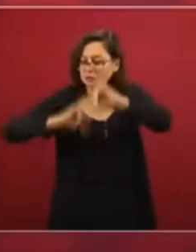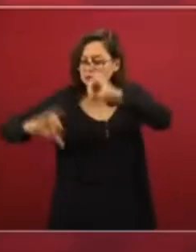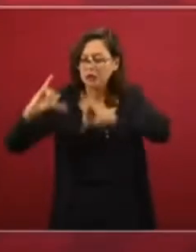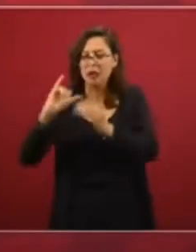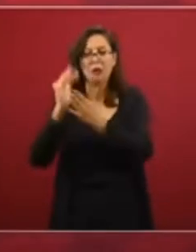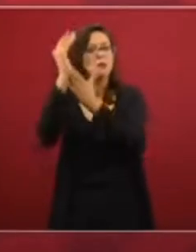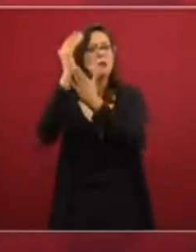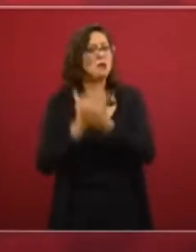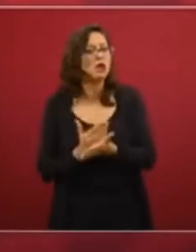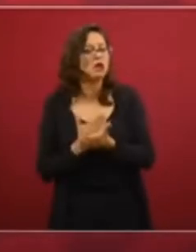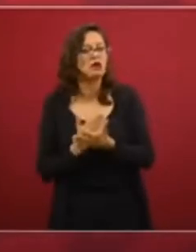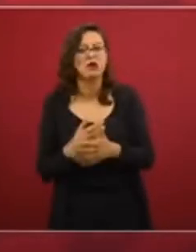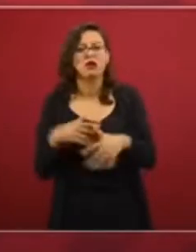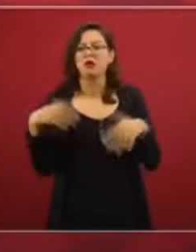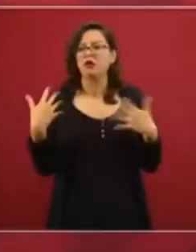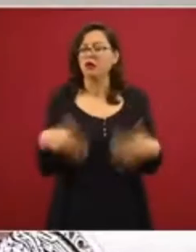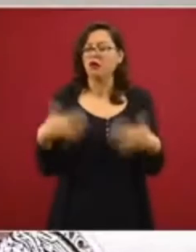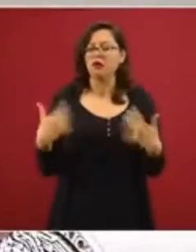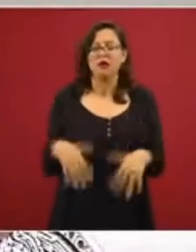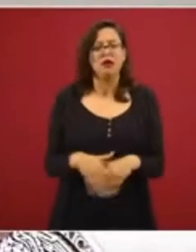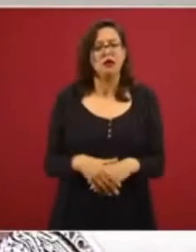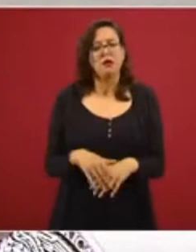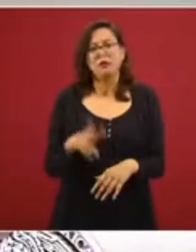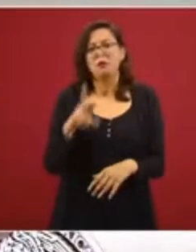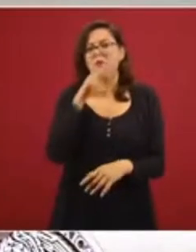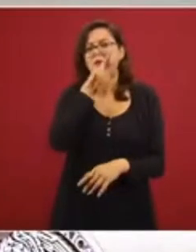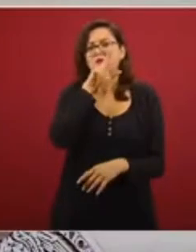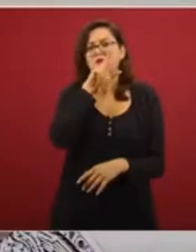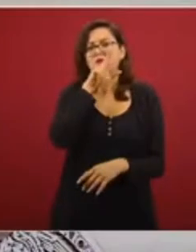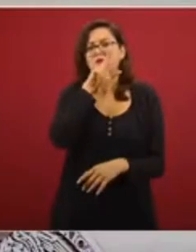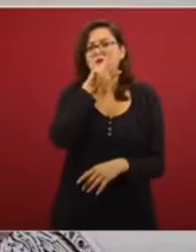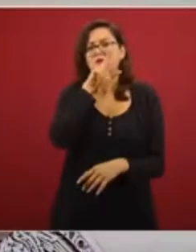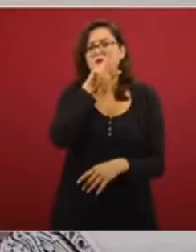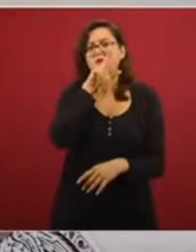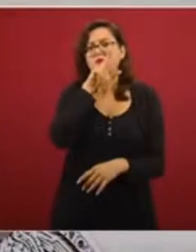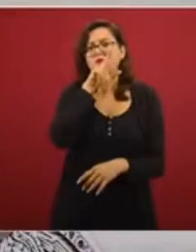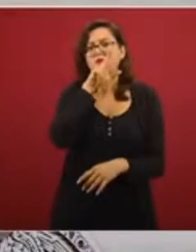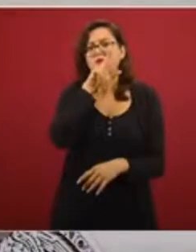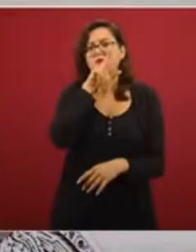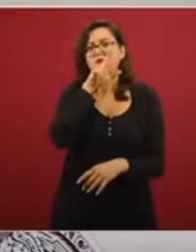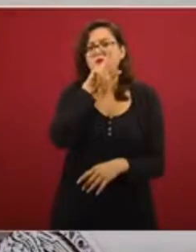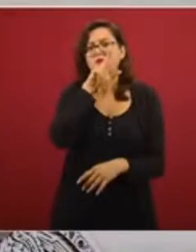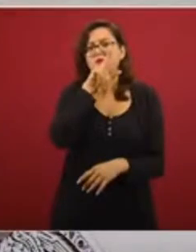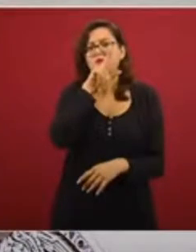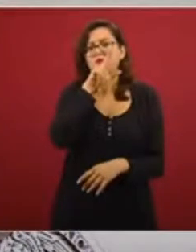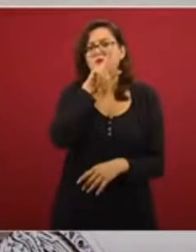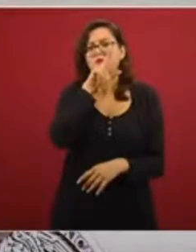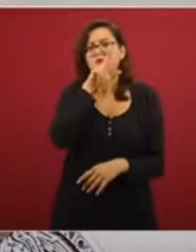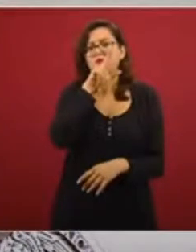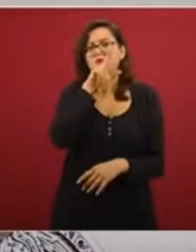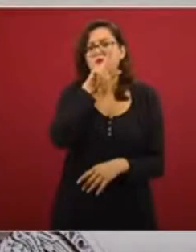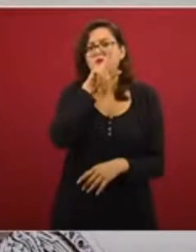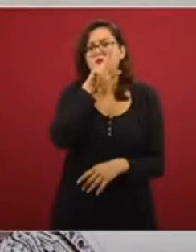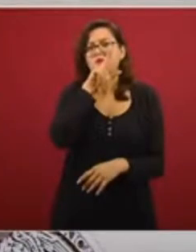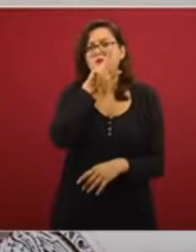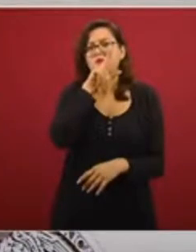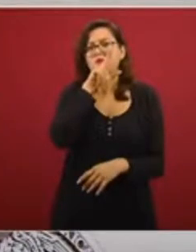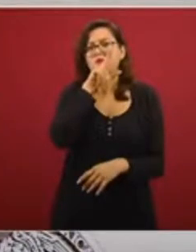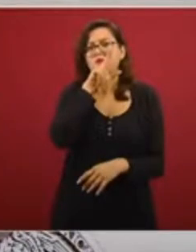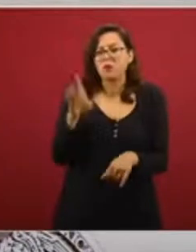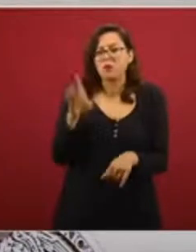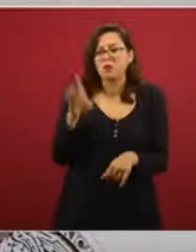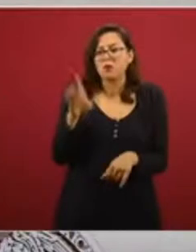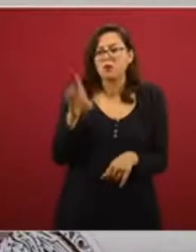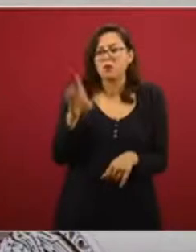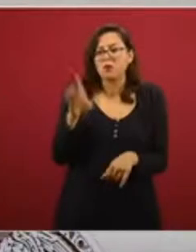lo interpretan como que es una decisión de reducir el número de pruebas. Because they interpret this as a decision to reduce the number of